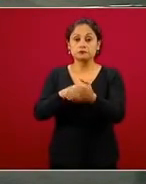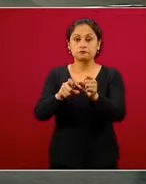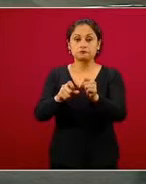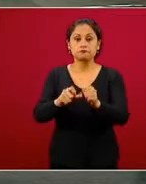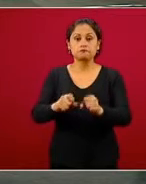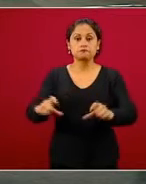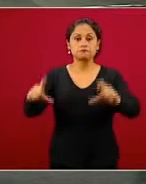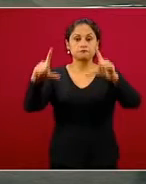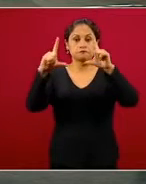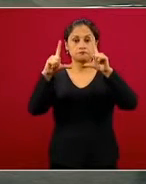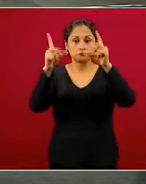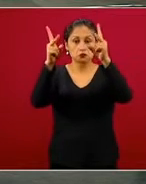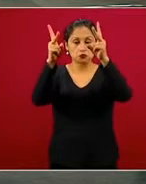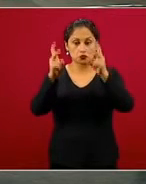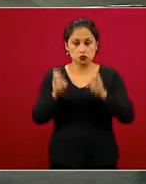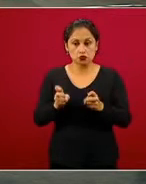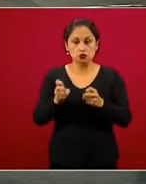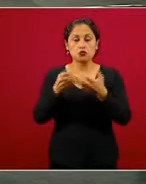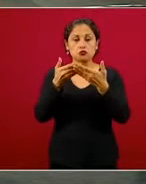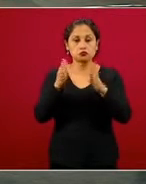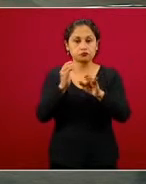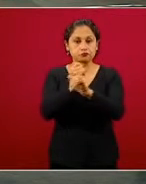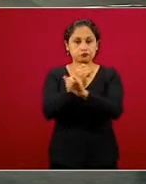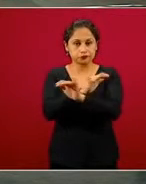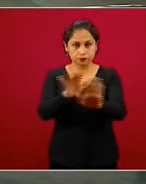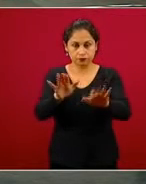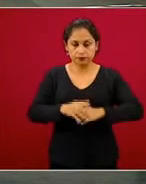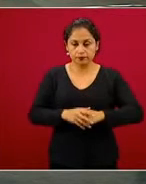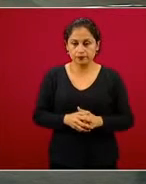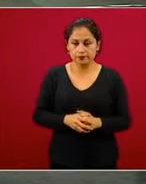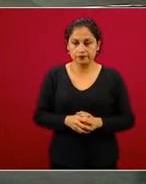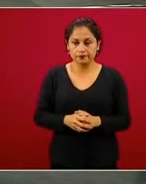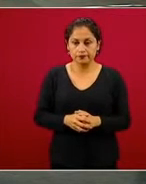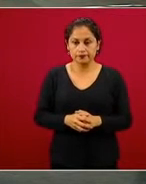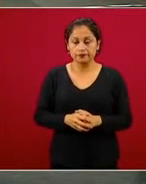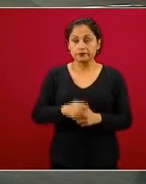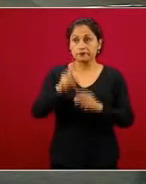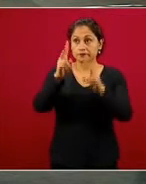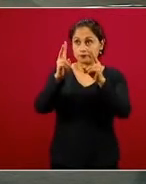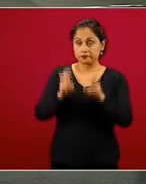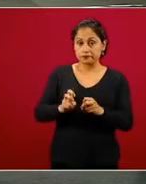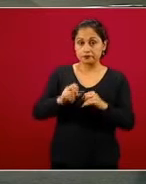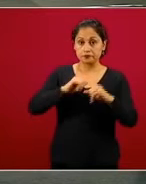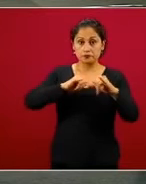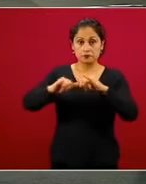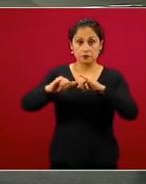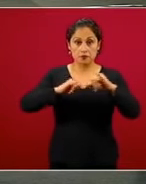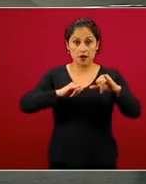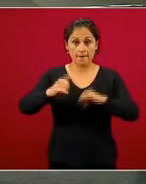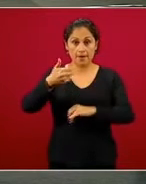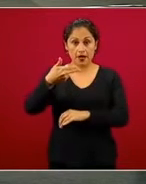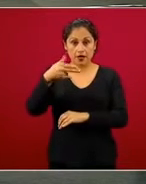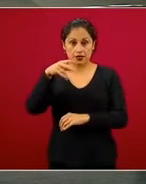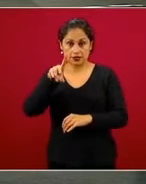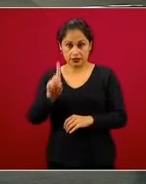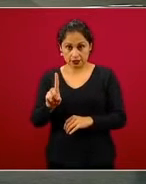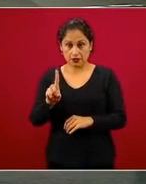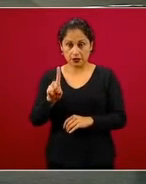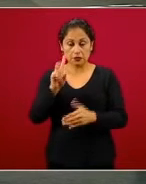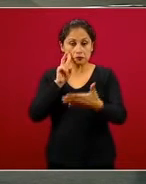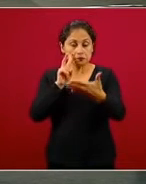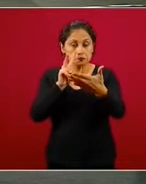visit this portal daily. And also I would like to point out that through this button you